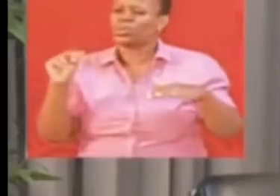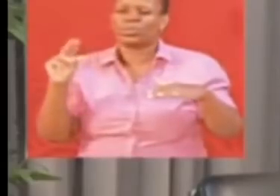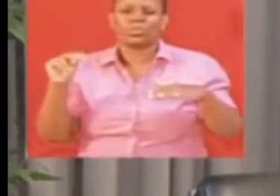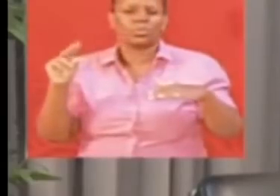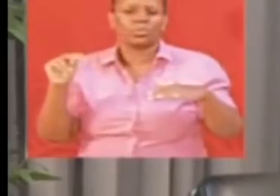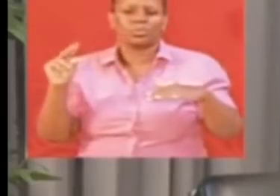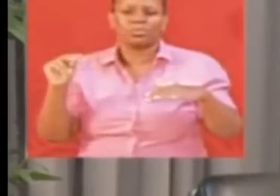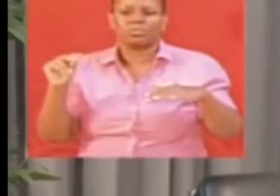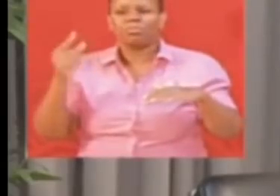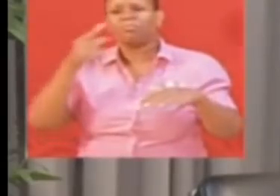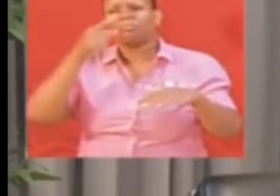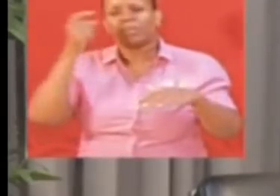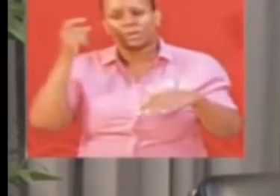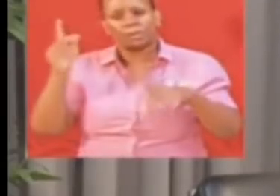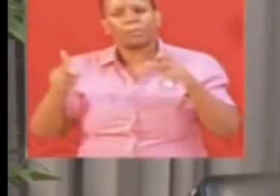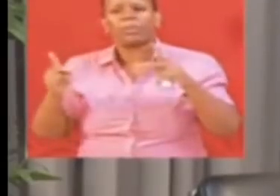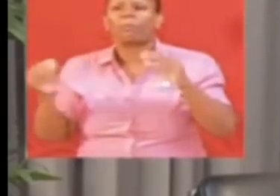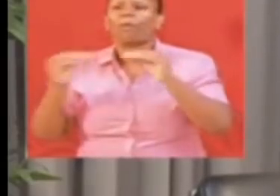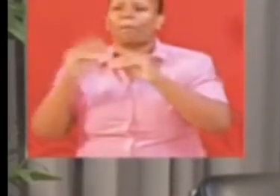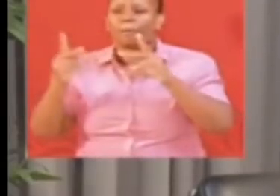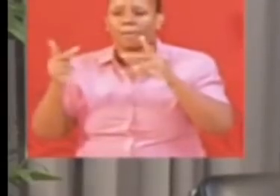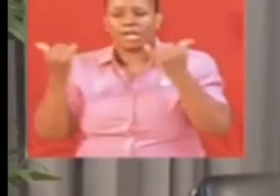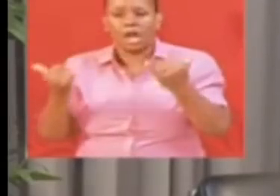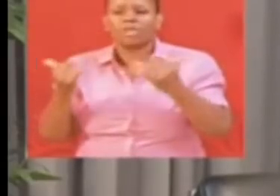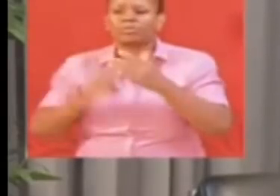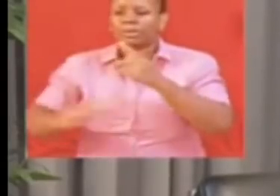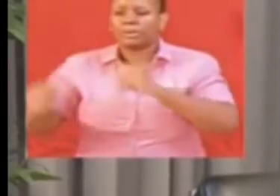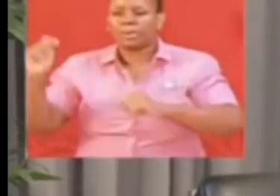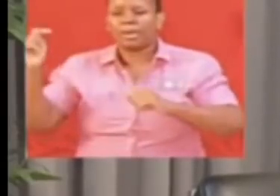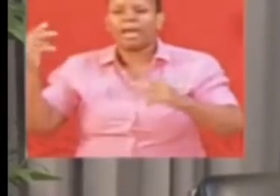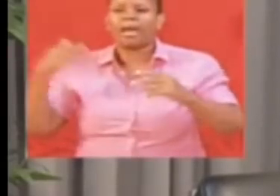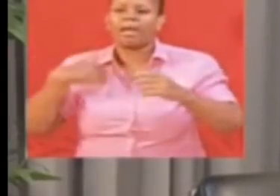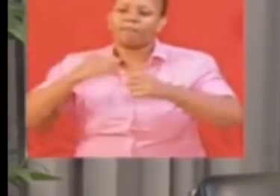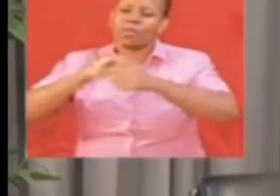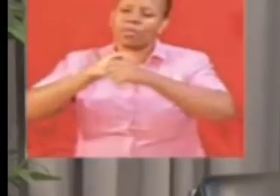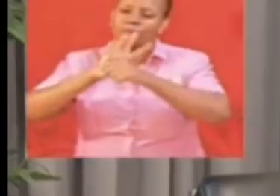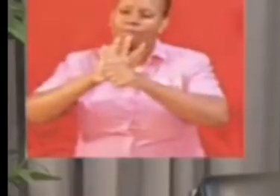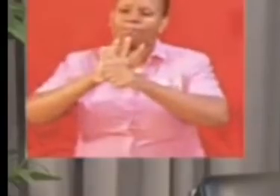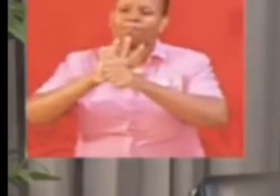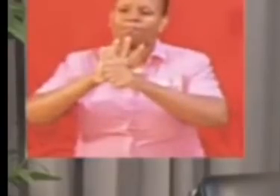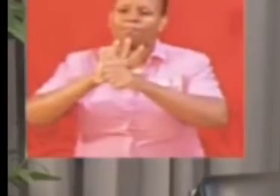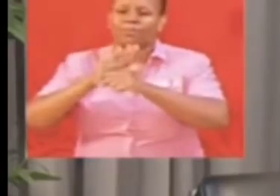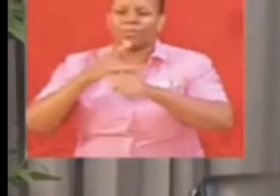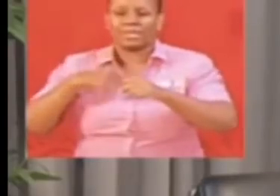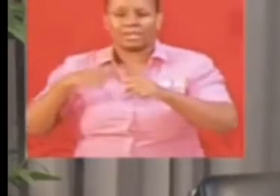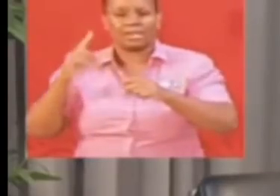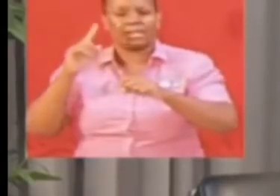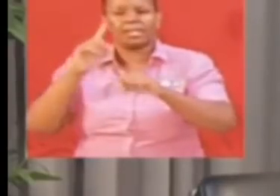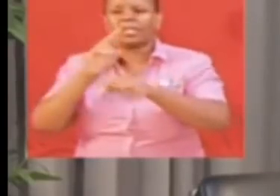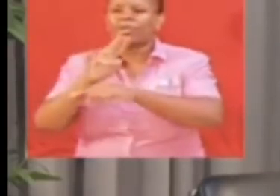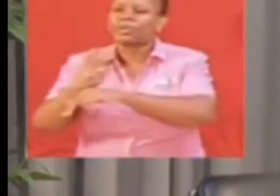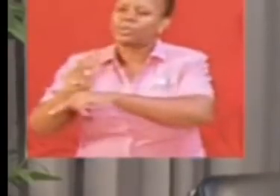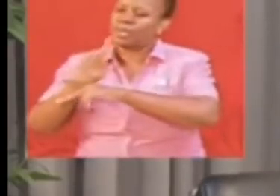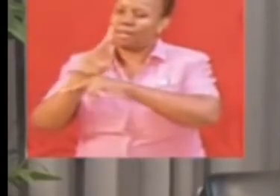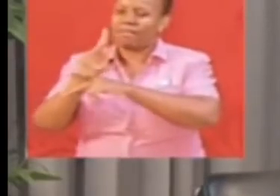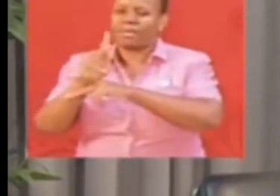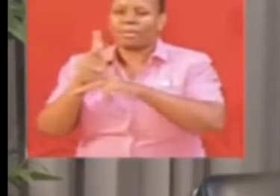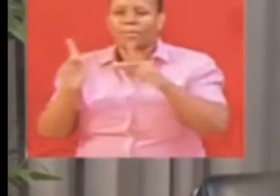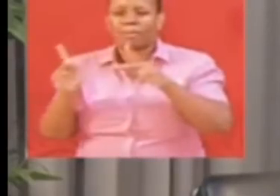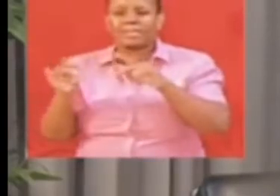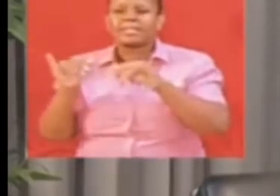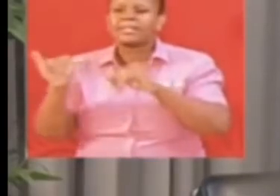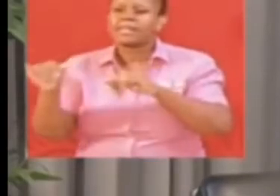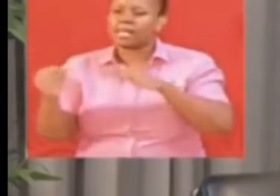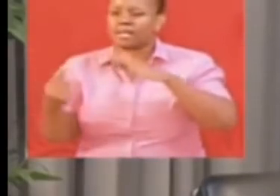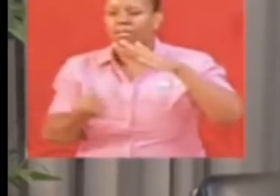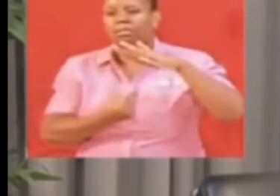Dr. St. Bernard in as well, speaking to the level of monitoring that is occurring from our home care setting. And of course, transferring of